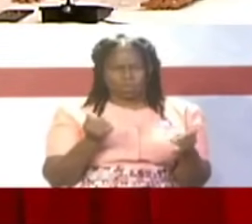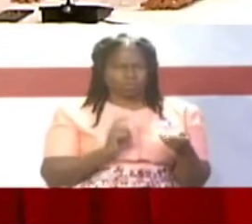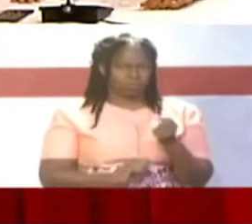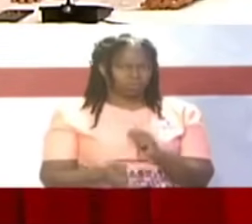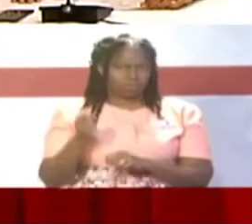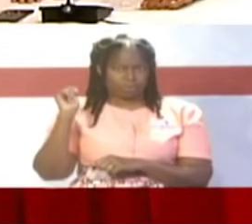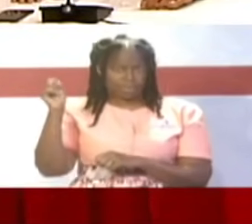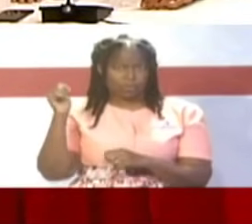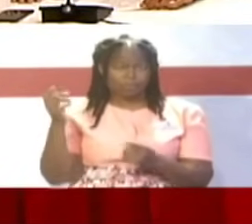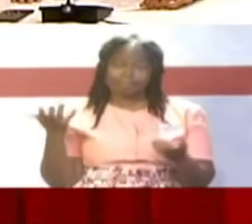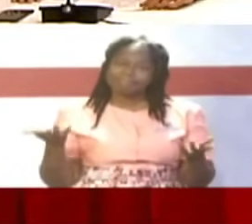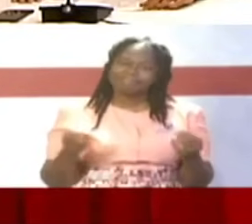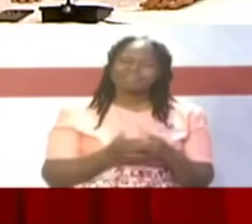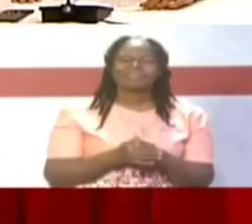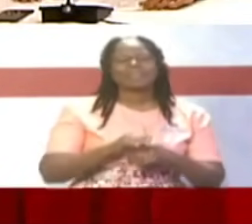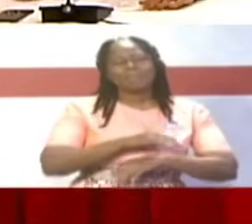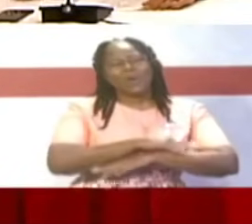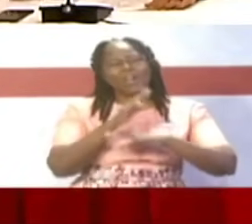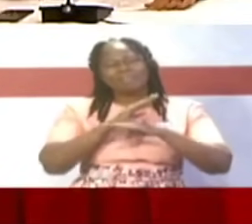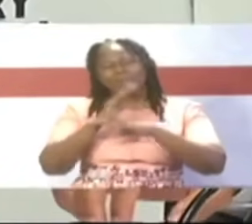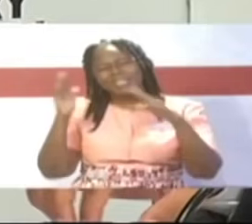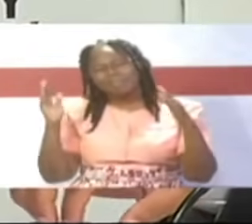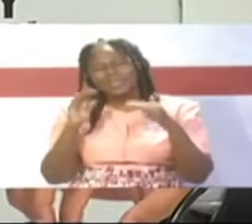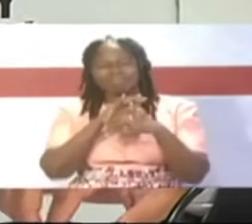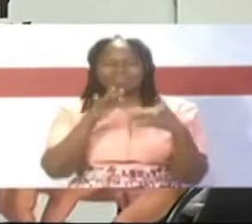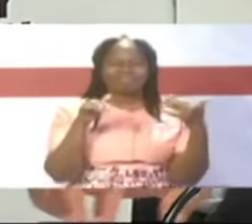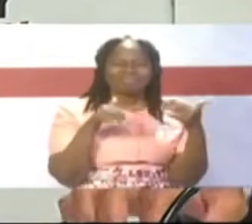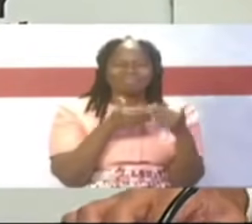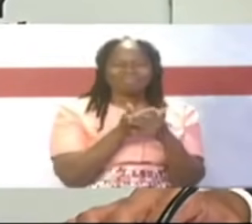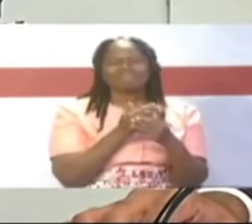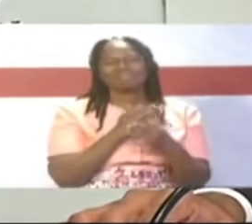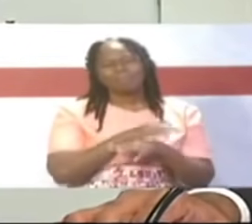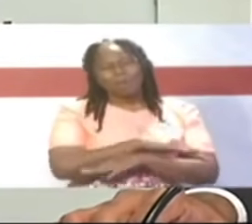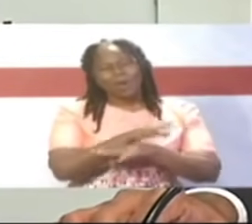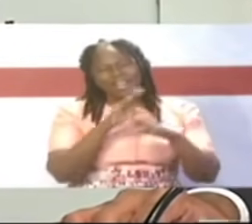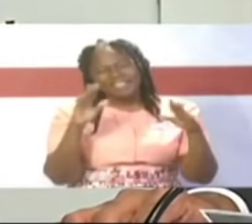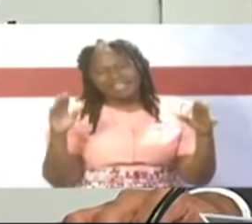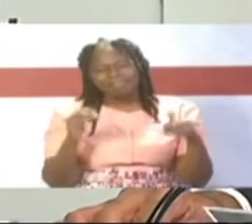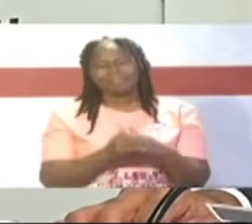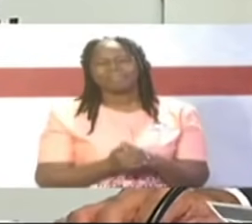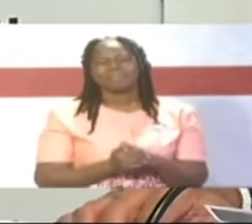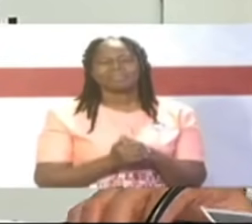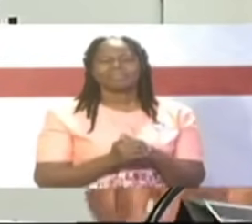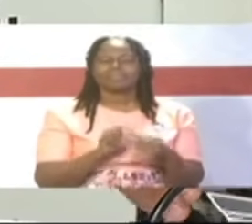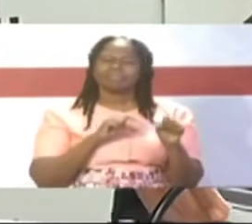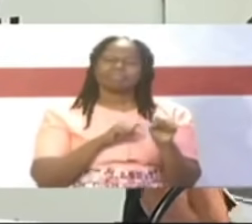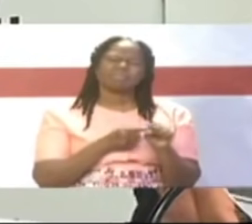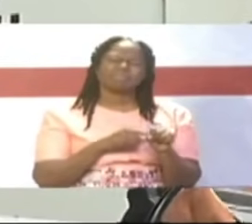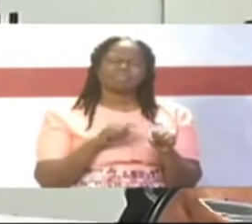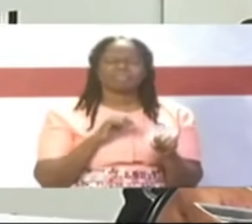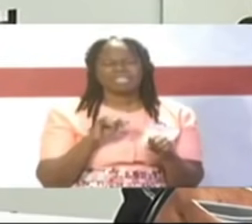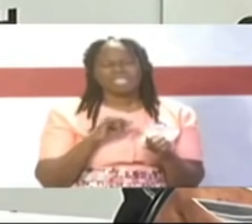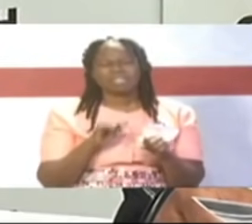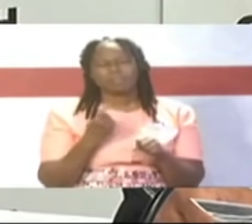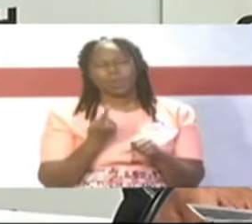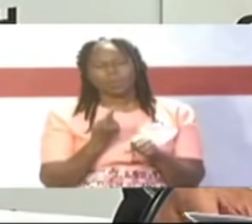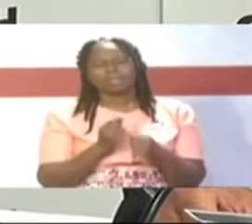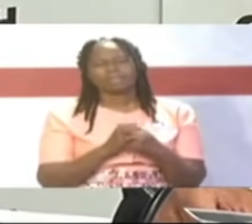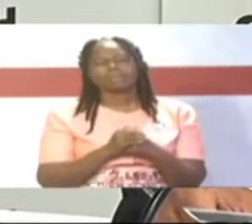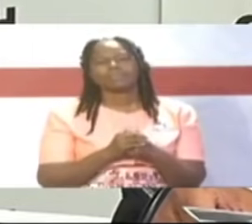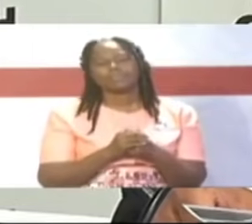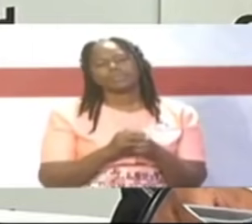morning, Dr. Boyce, members of the media, members of the viewing and listening public. So I'll begin as usual with the update for the 5th of